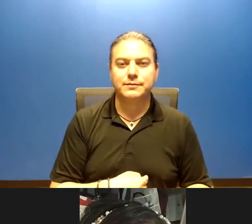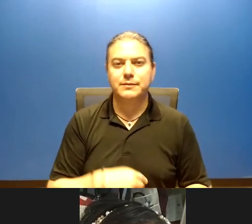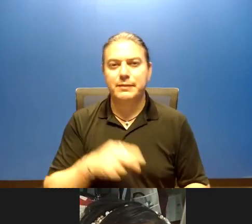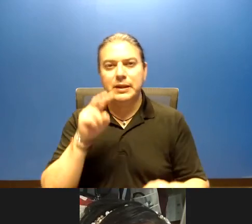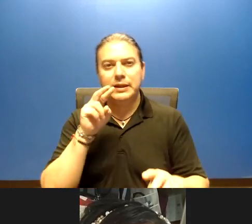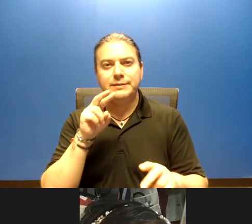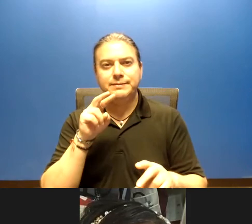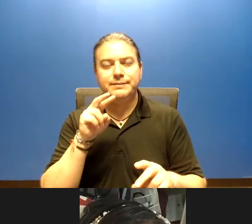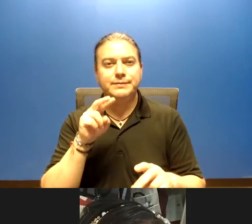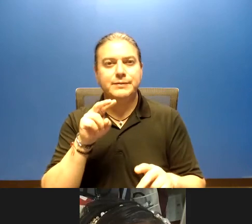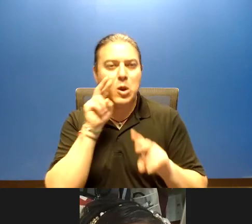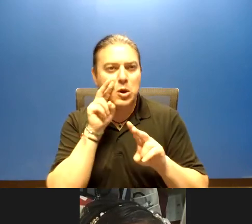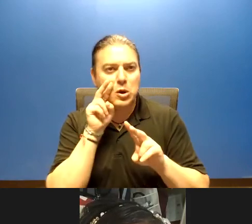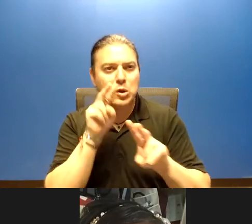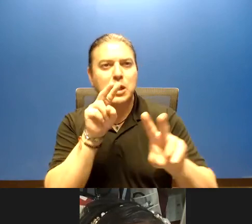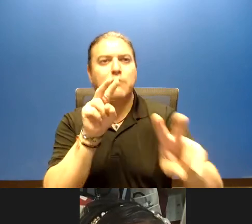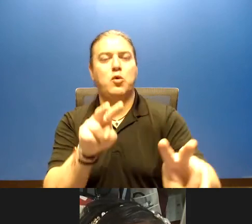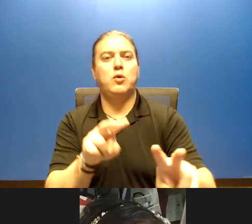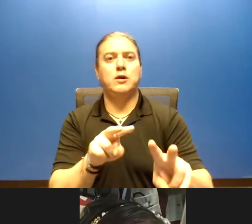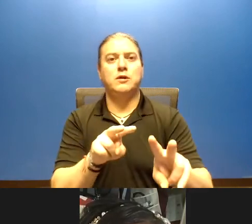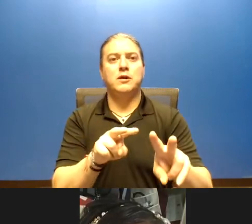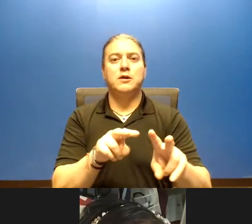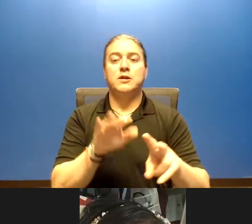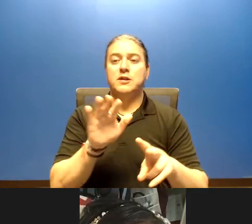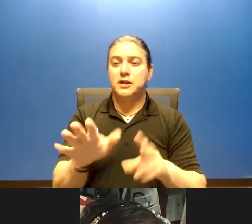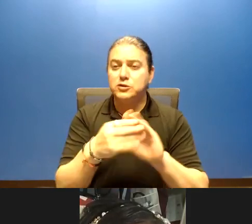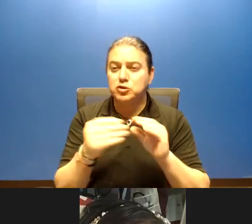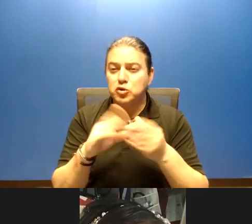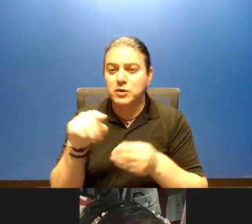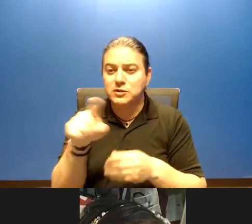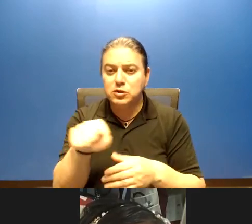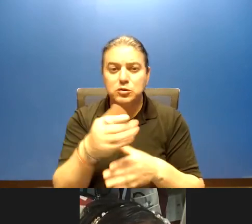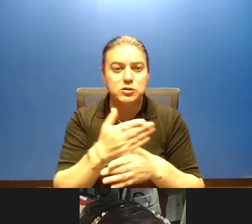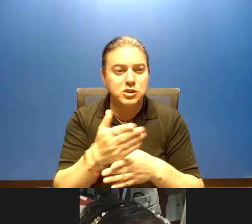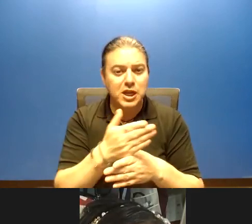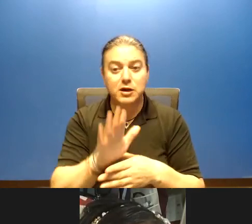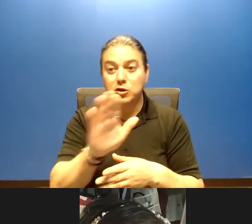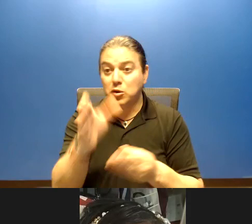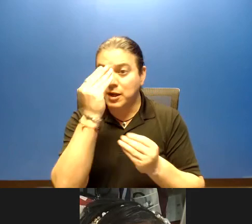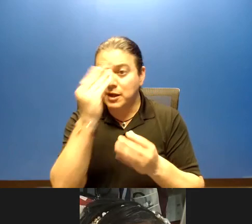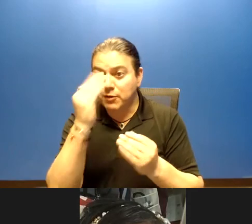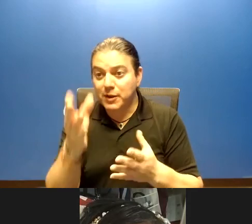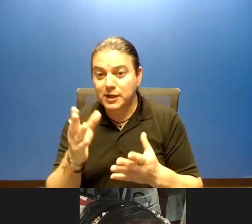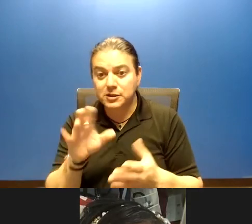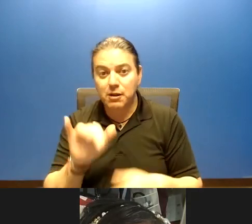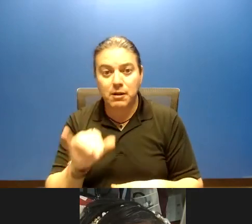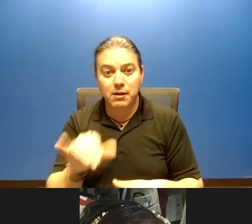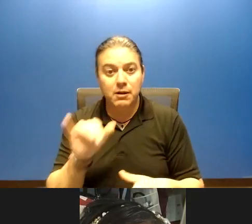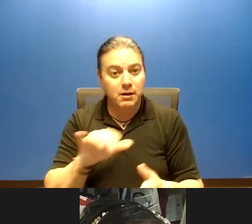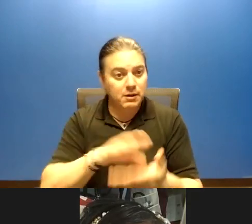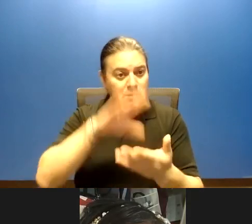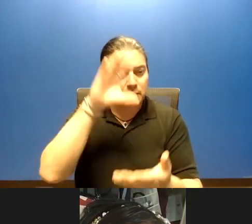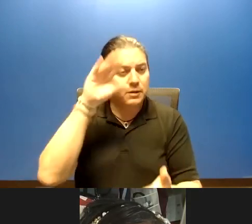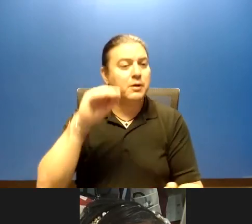to taking the stories that you've shared, the information that we've learned already. I know that, you know,